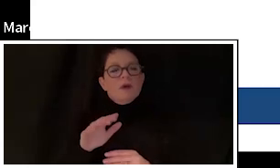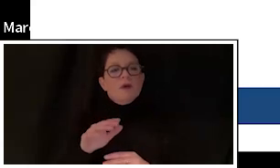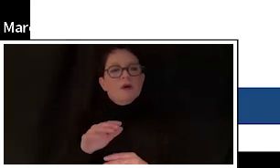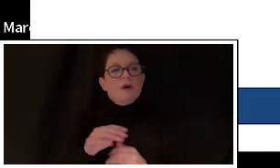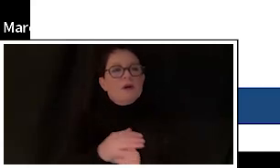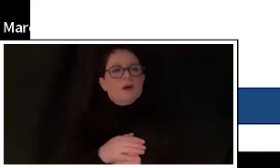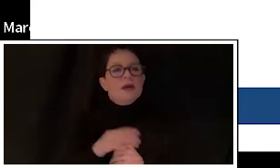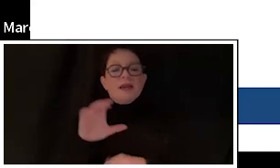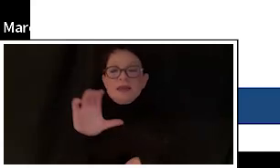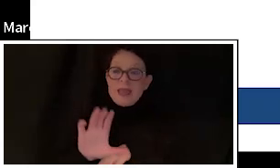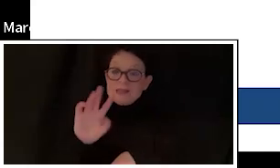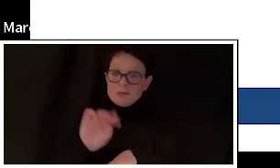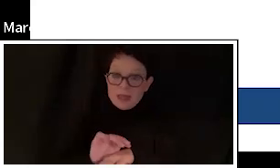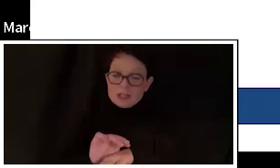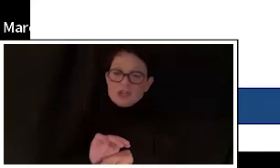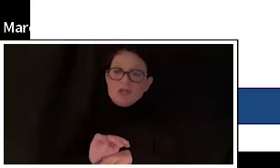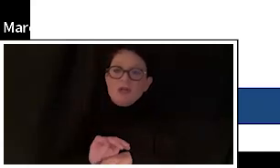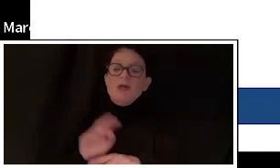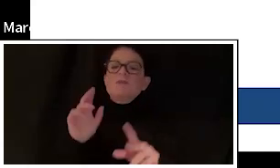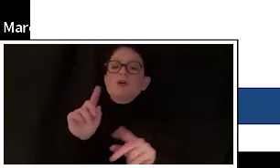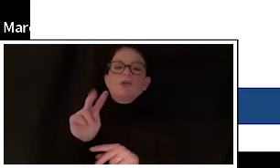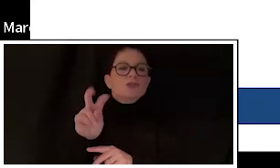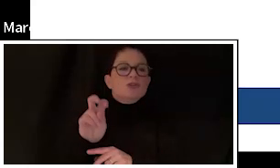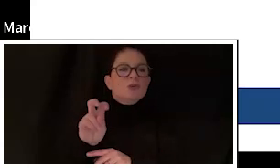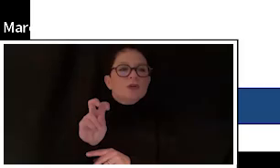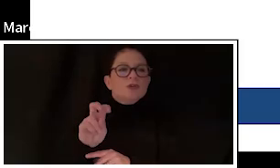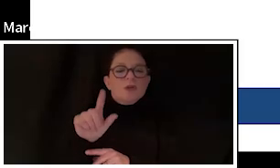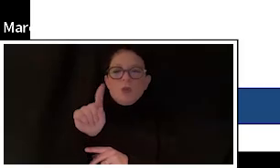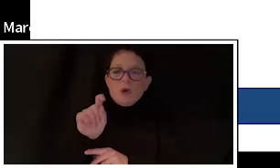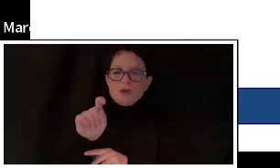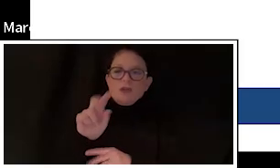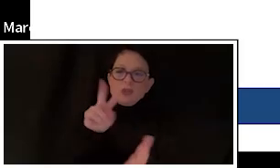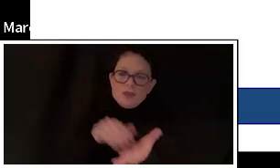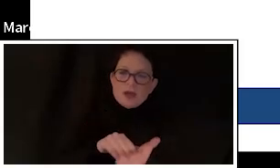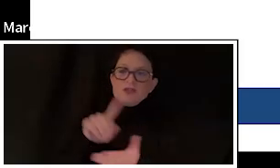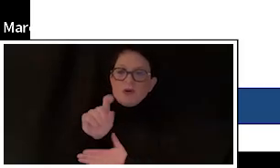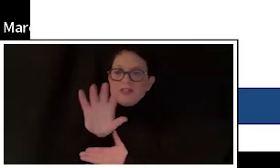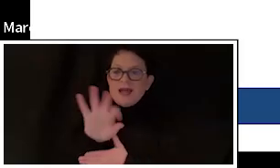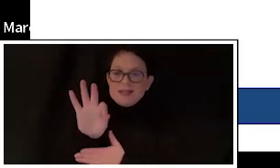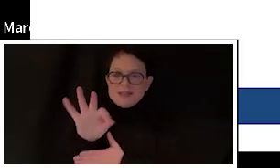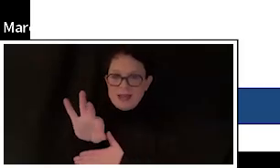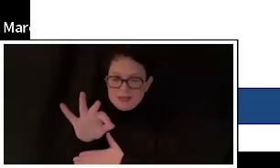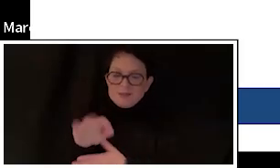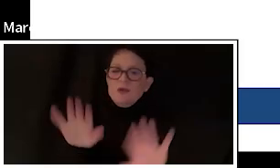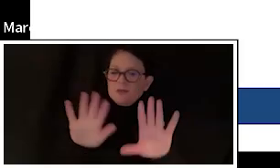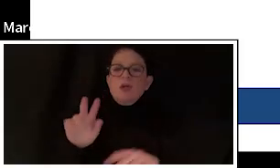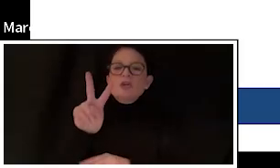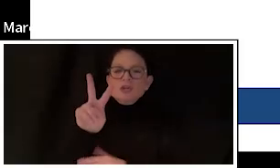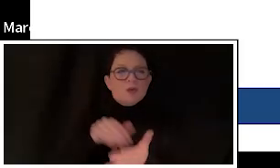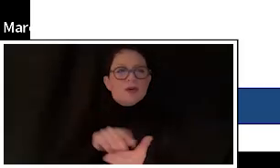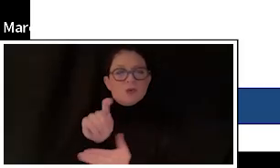2,119 people have case management supports. There are certified case